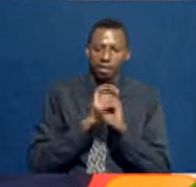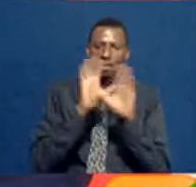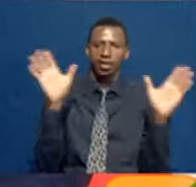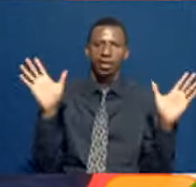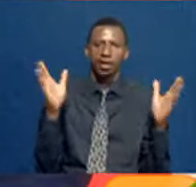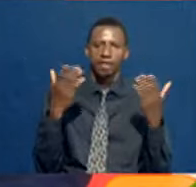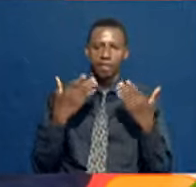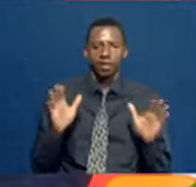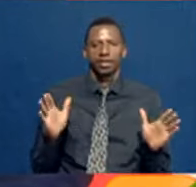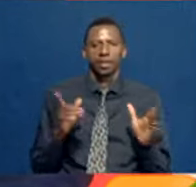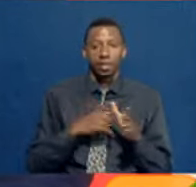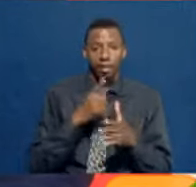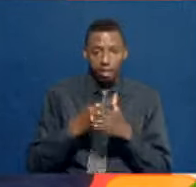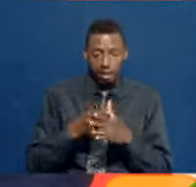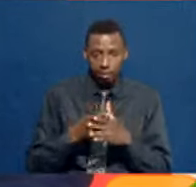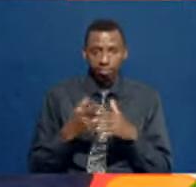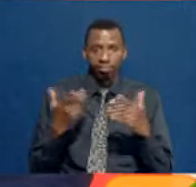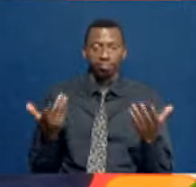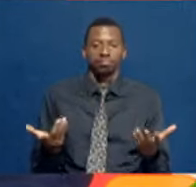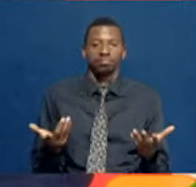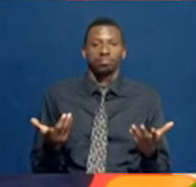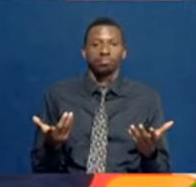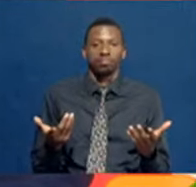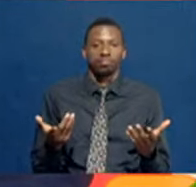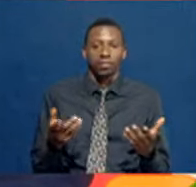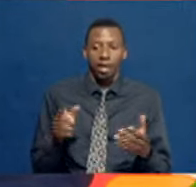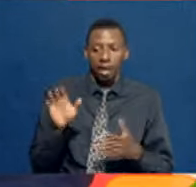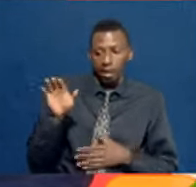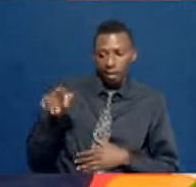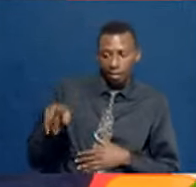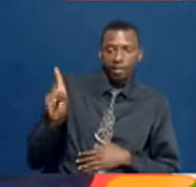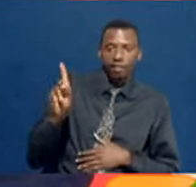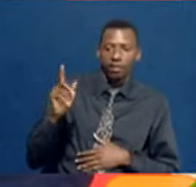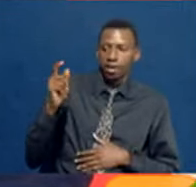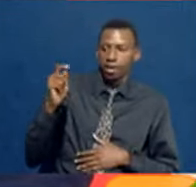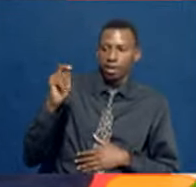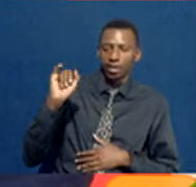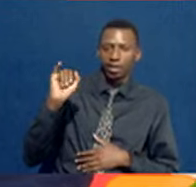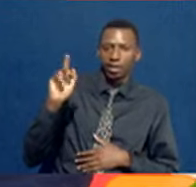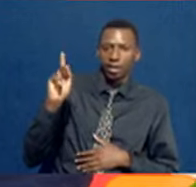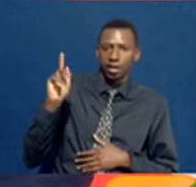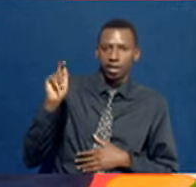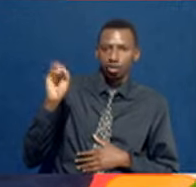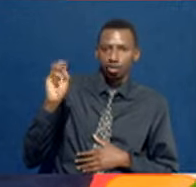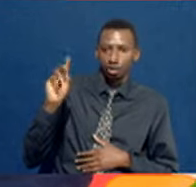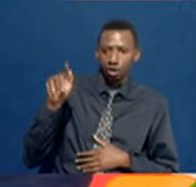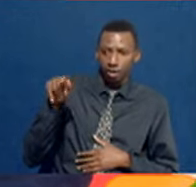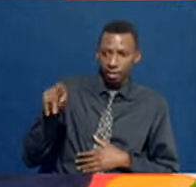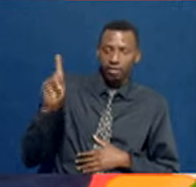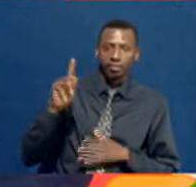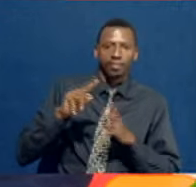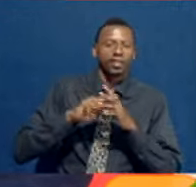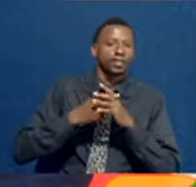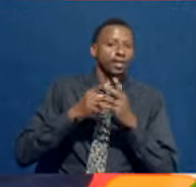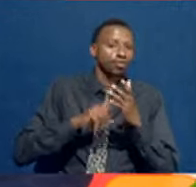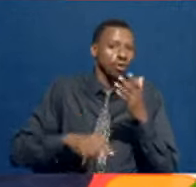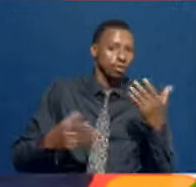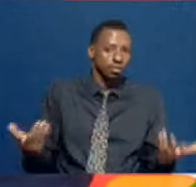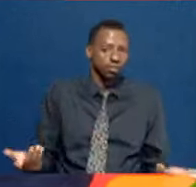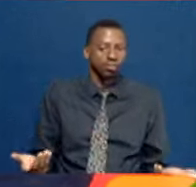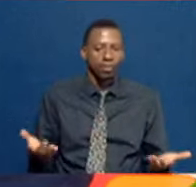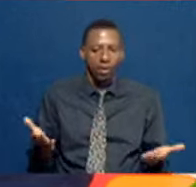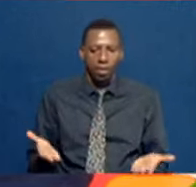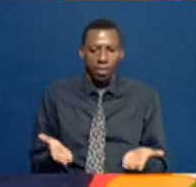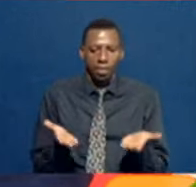them. Then on their back end, they will start or enhance